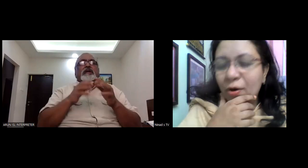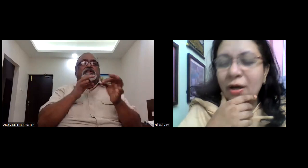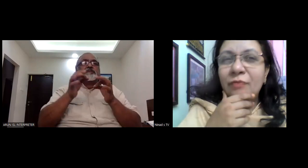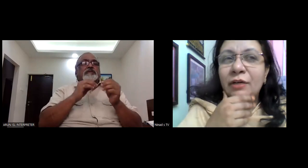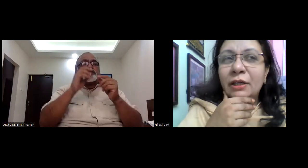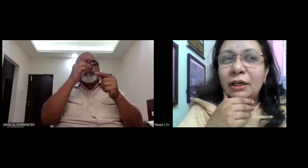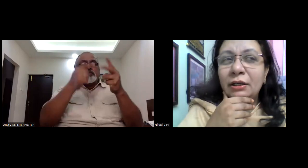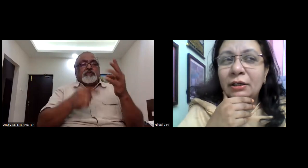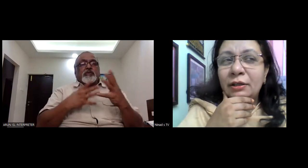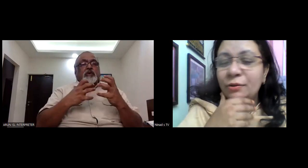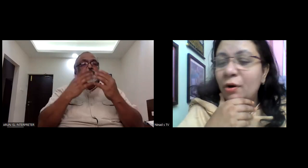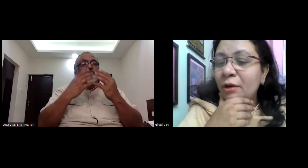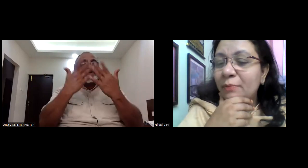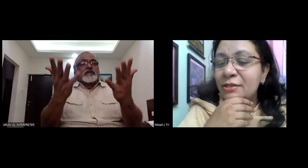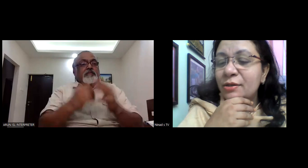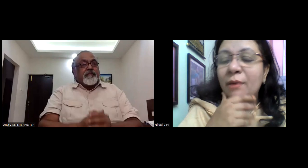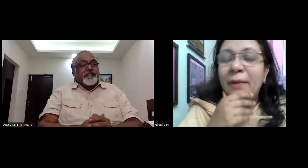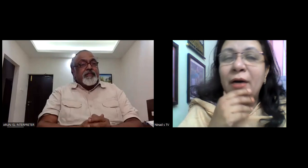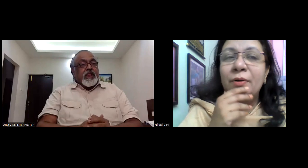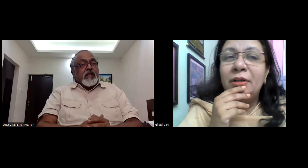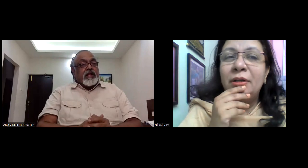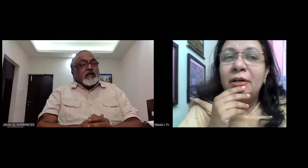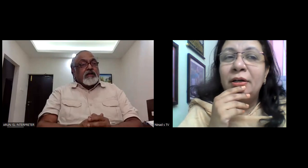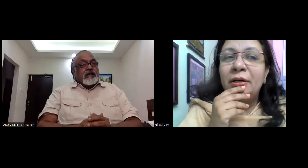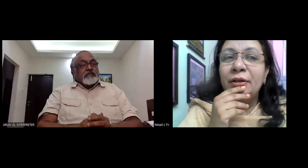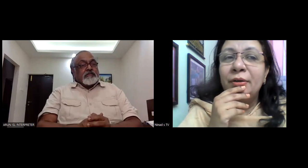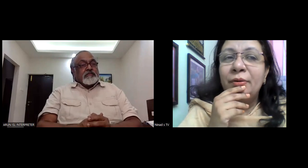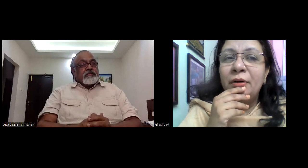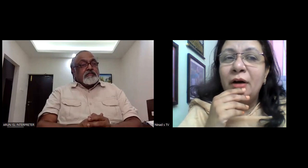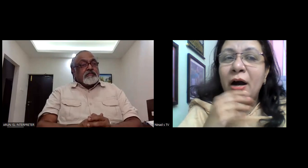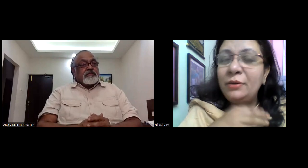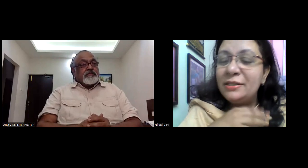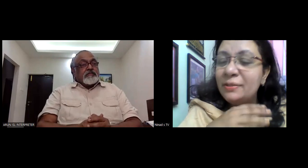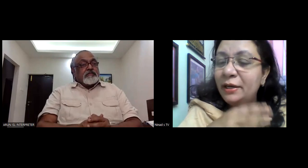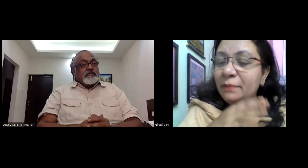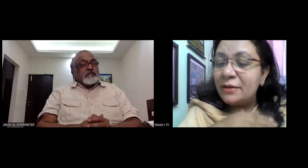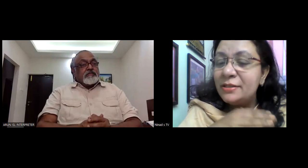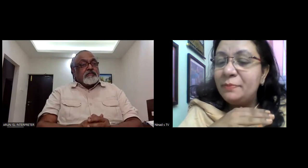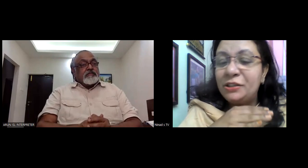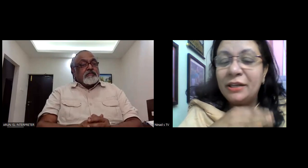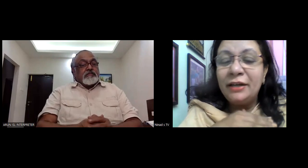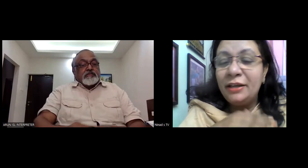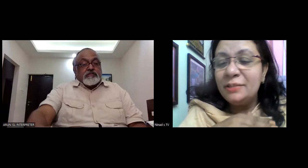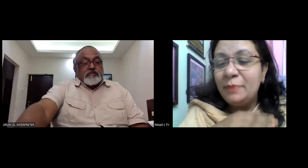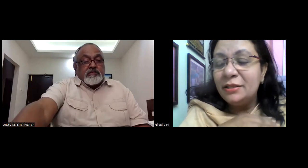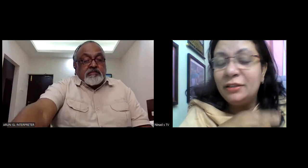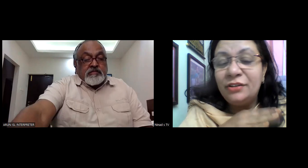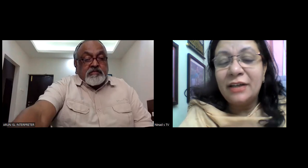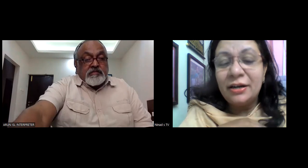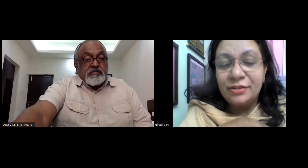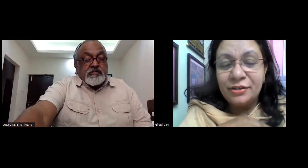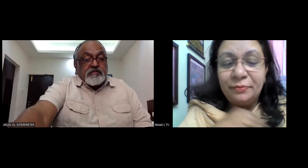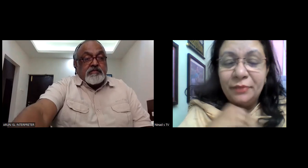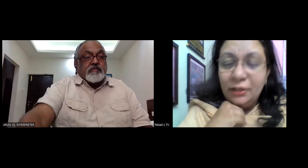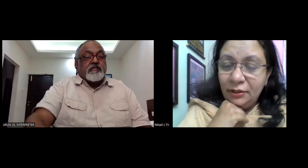You all are working, you all must know about, how disability participation can take place in the